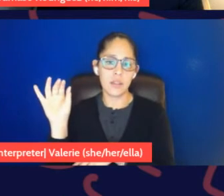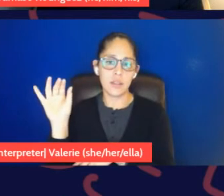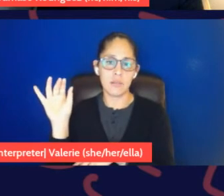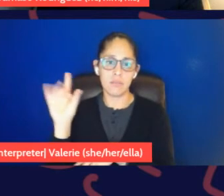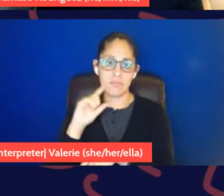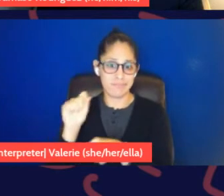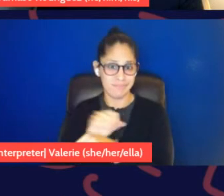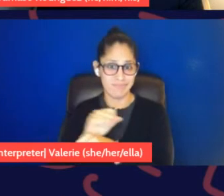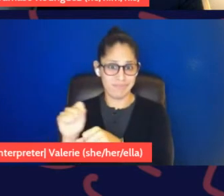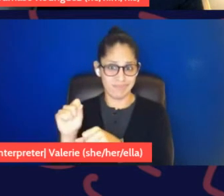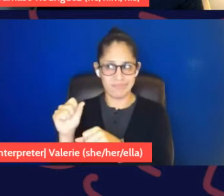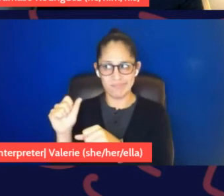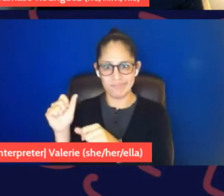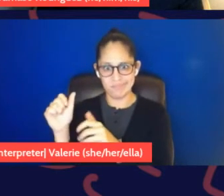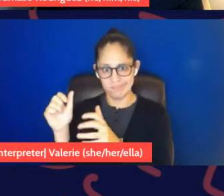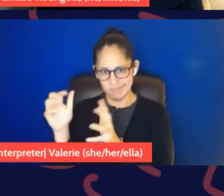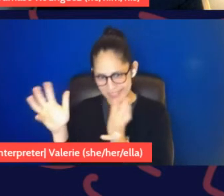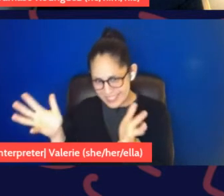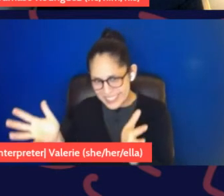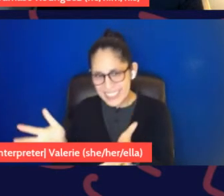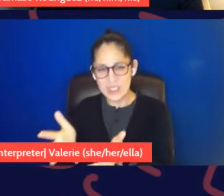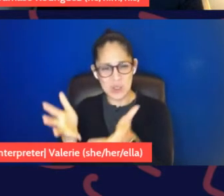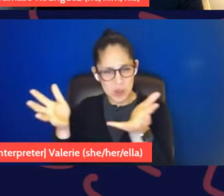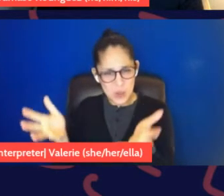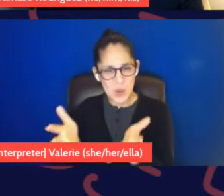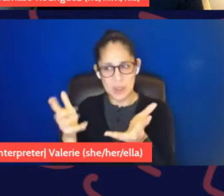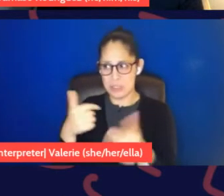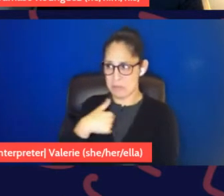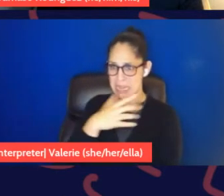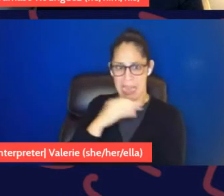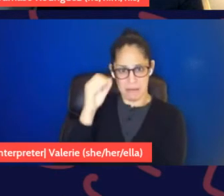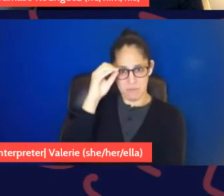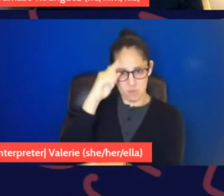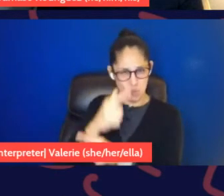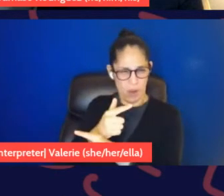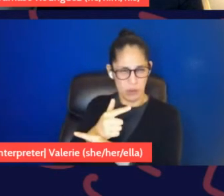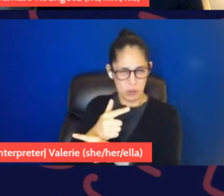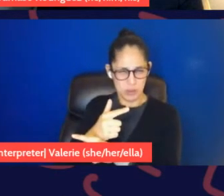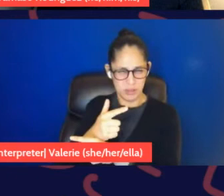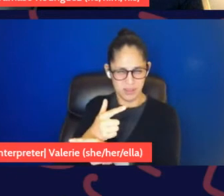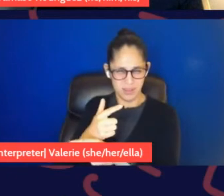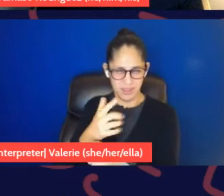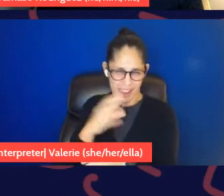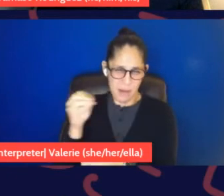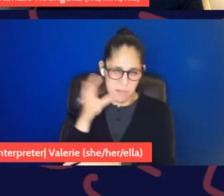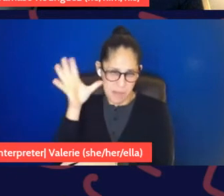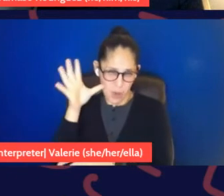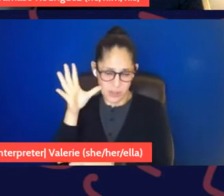Pushed me and pushed also my brothers and both my and my parents